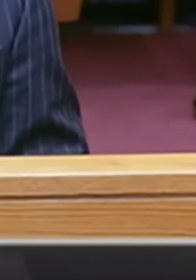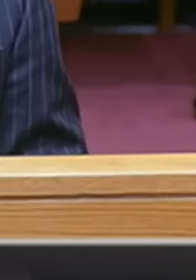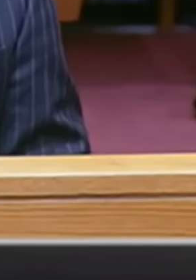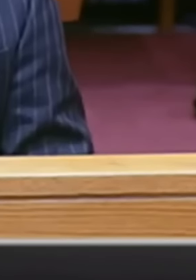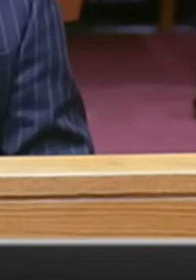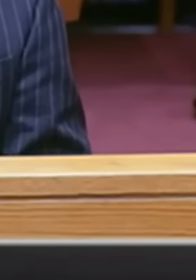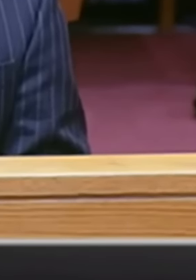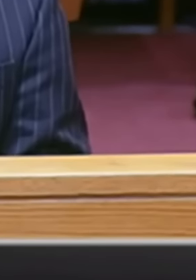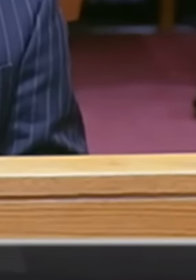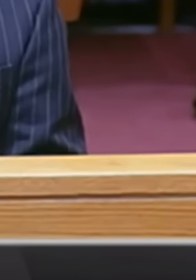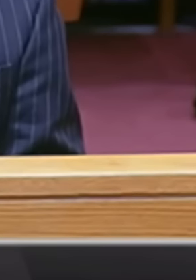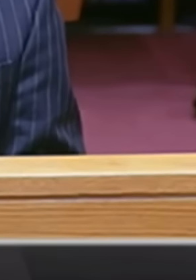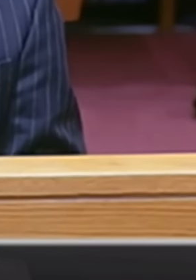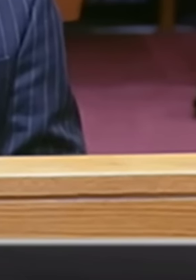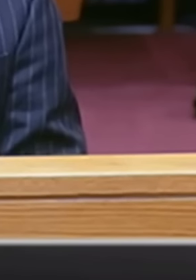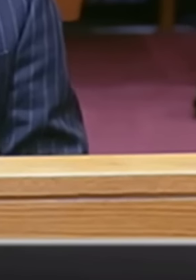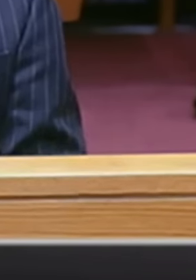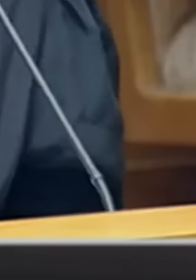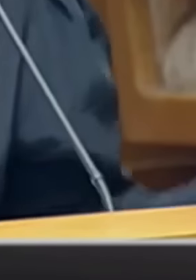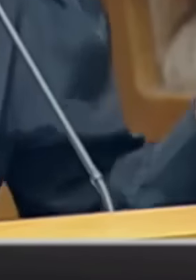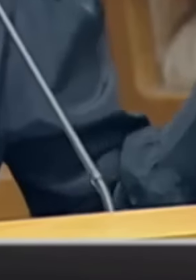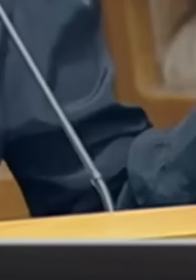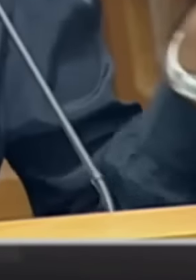e bakileng dipuo di hana ho fela.